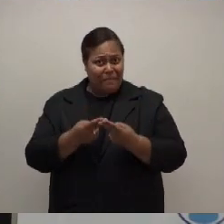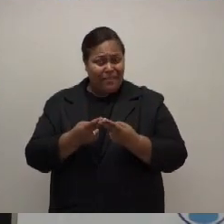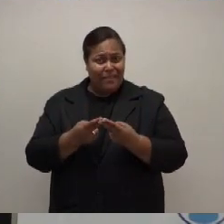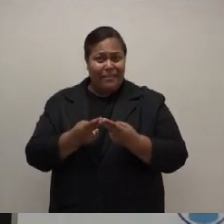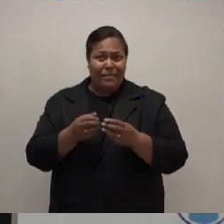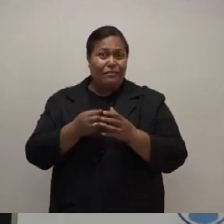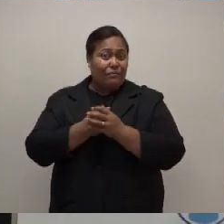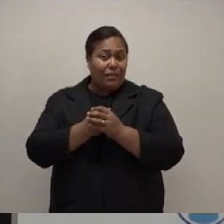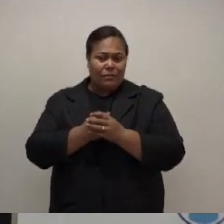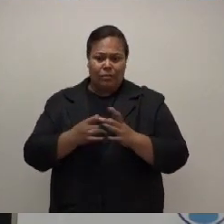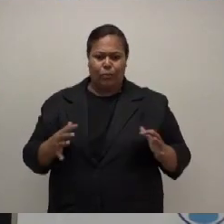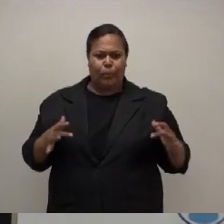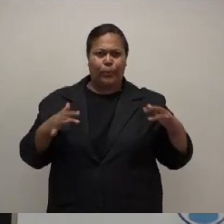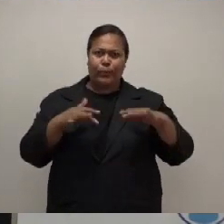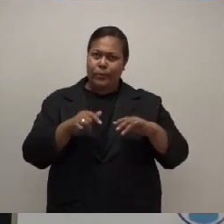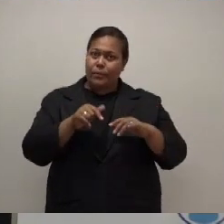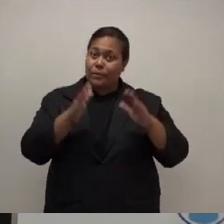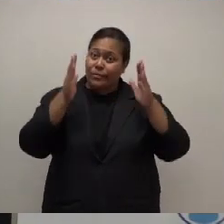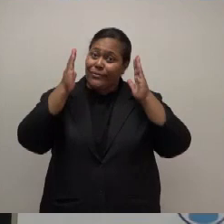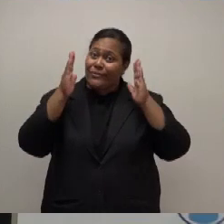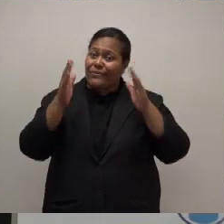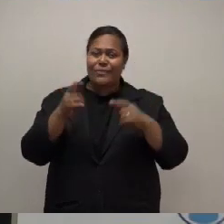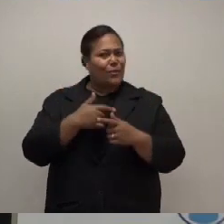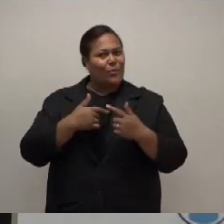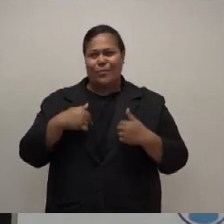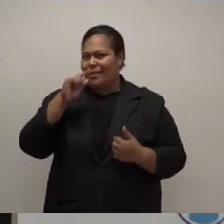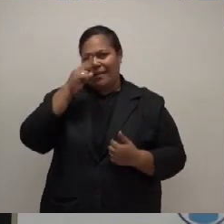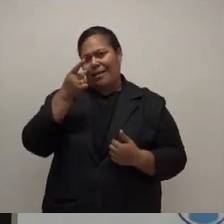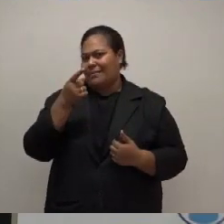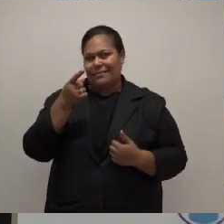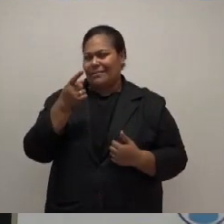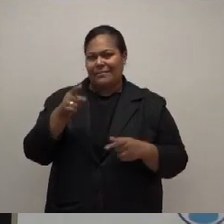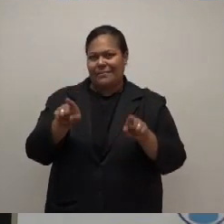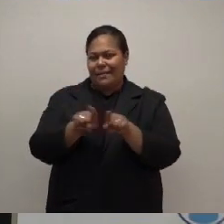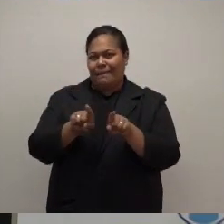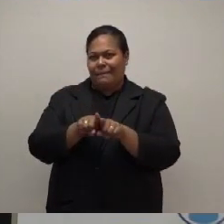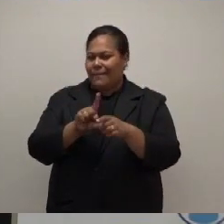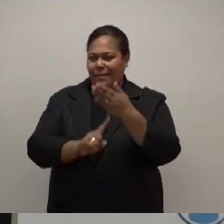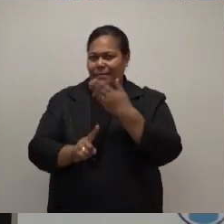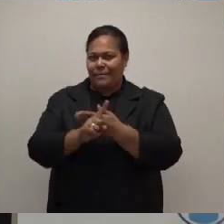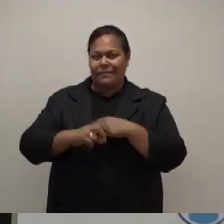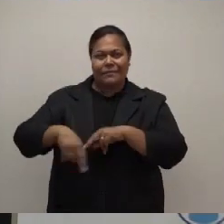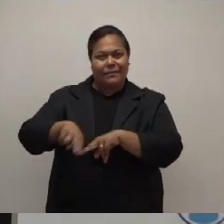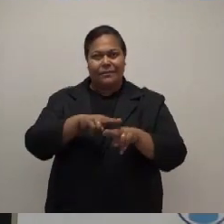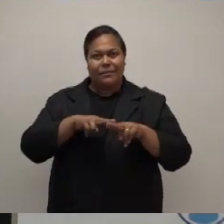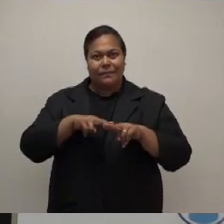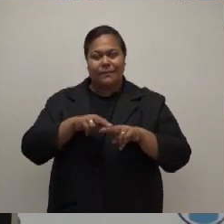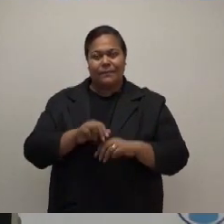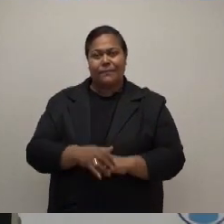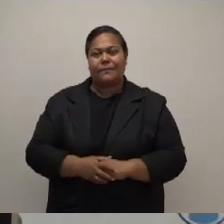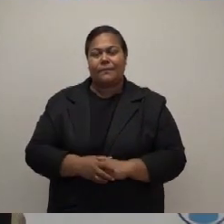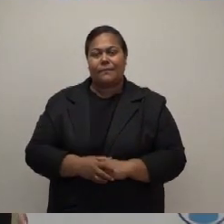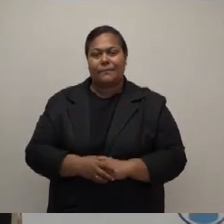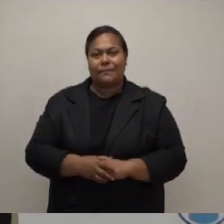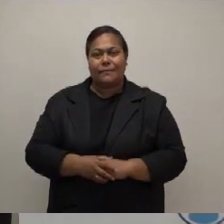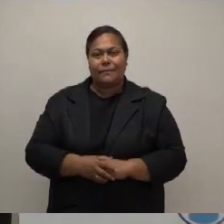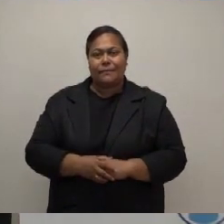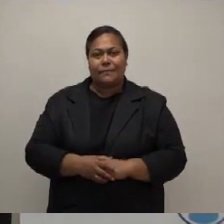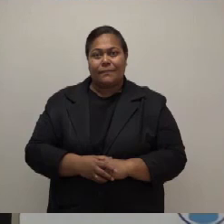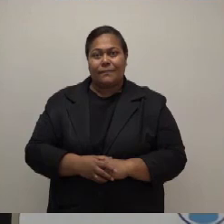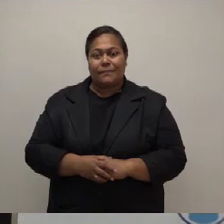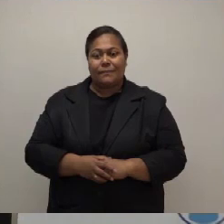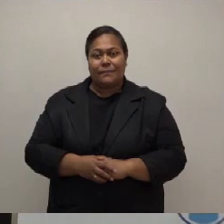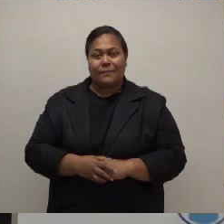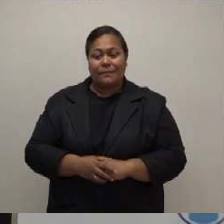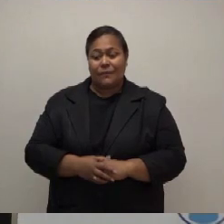and embrace, and we couldn't let the same fate befall Fiji. That's why over the